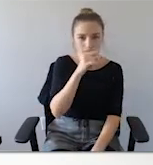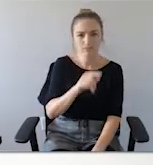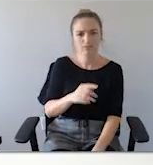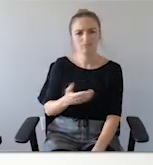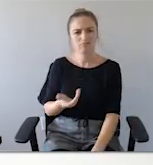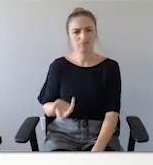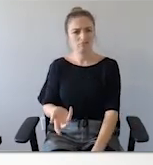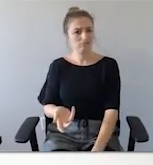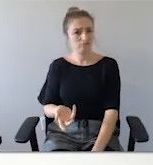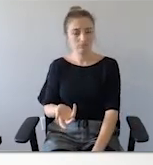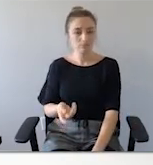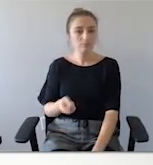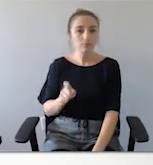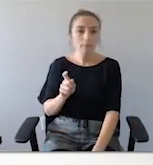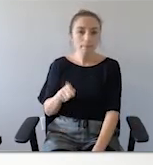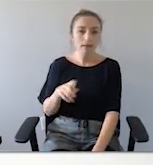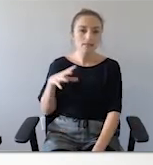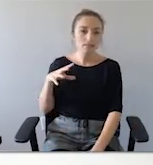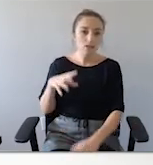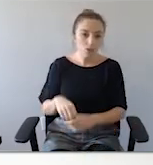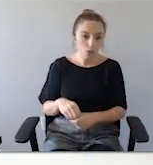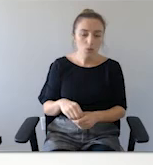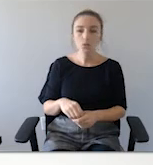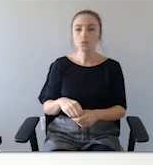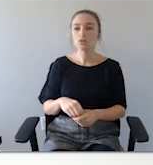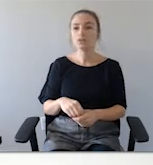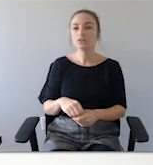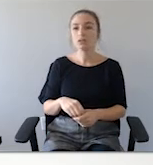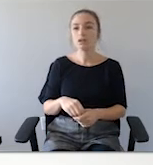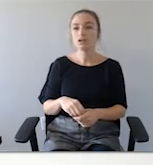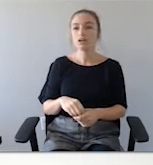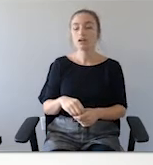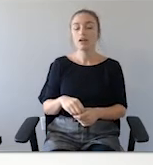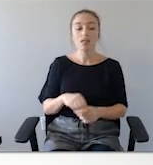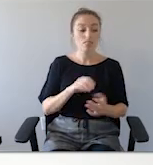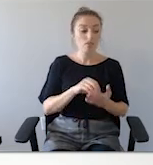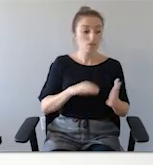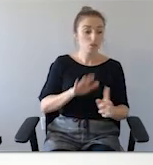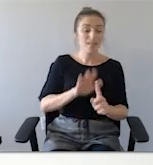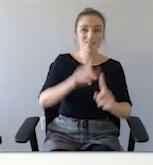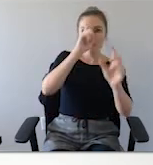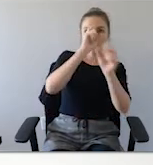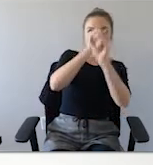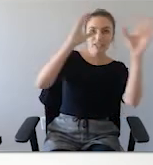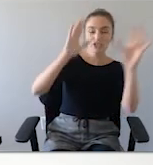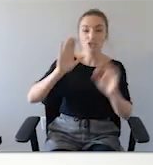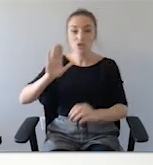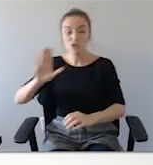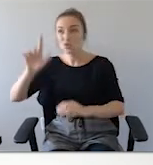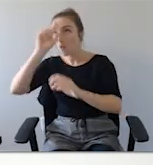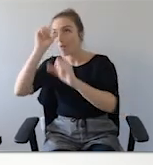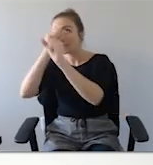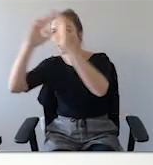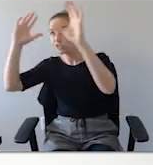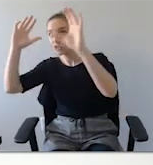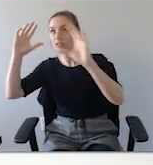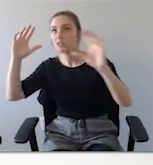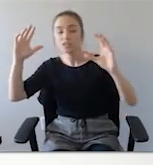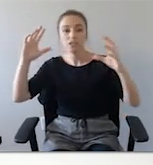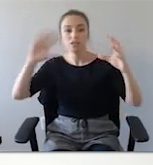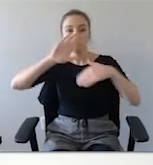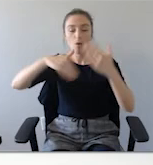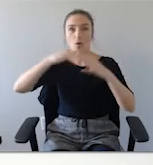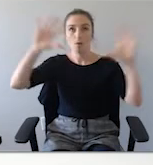It has to include the student's vision, your vision. Many families, your